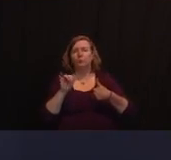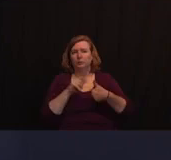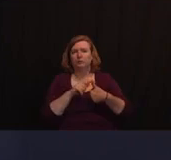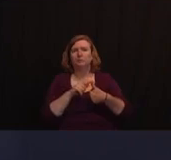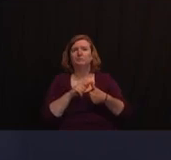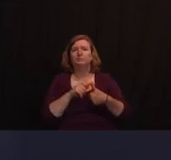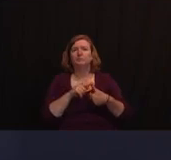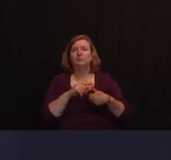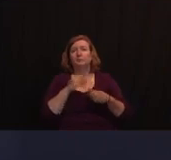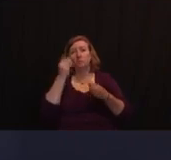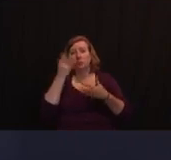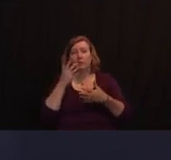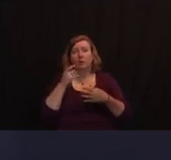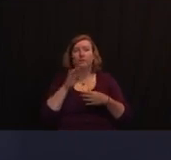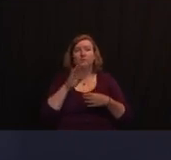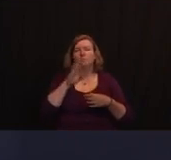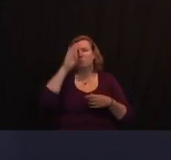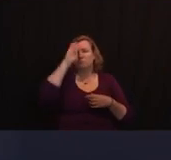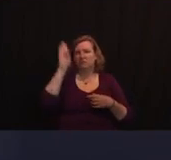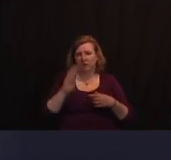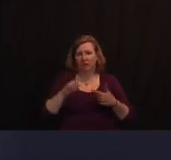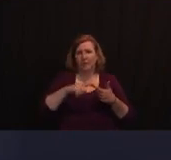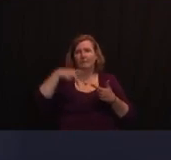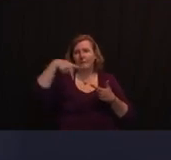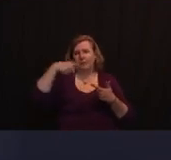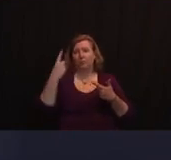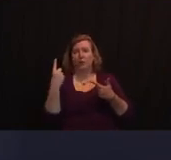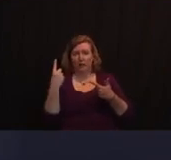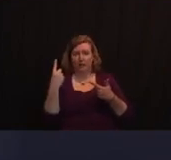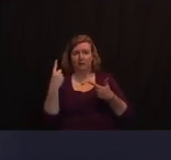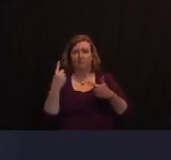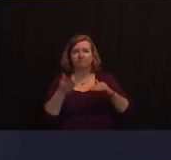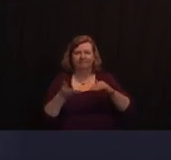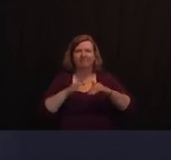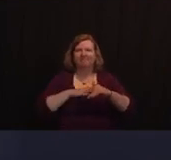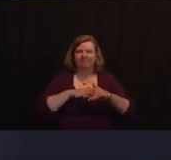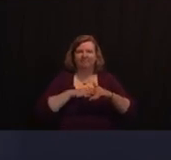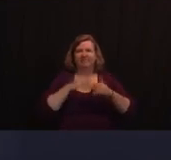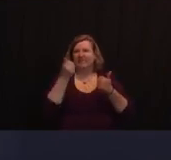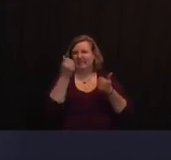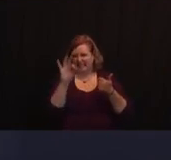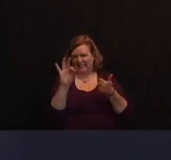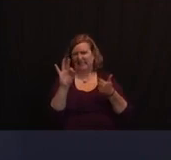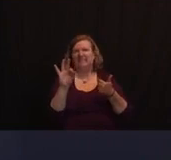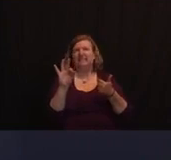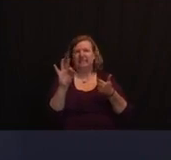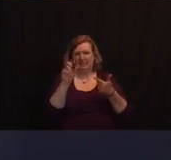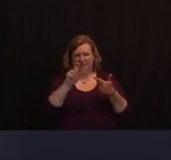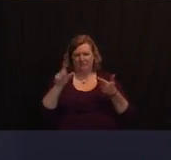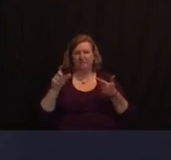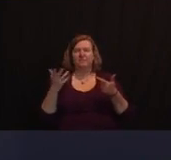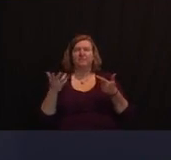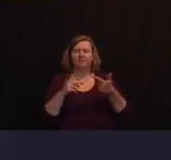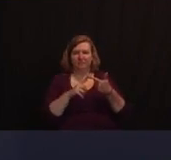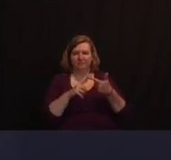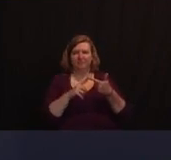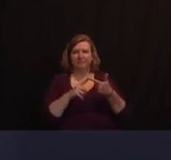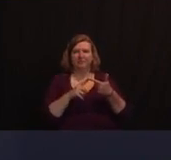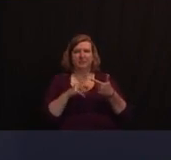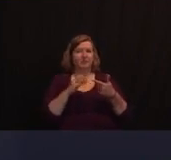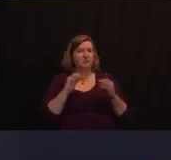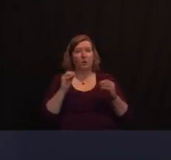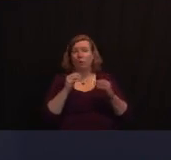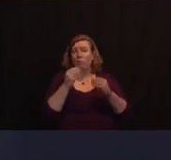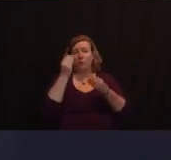of the Brazilian variant P1 have risen to 19 total cases. Fortunately, there are no new reports